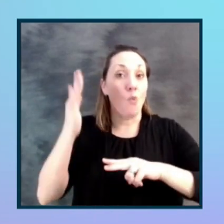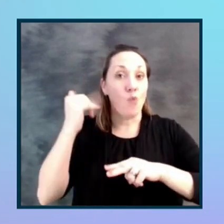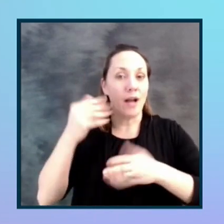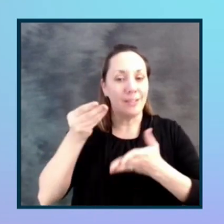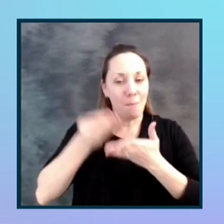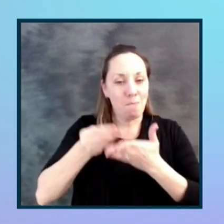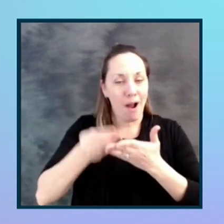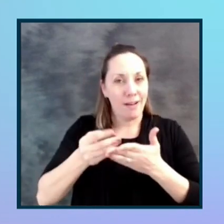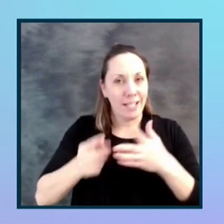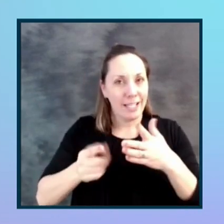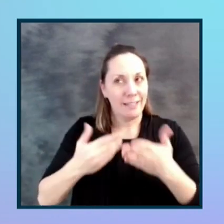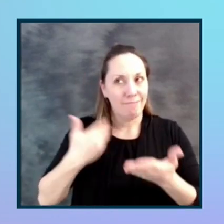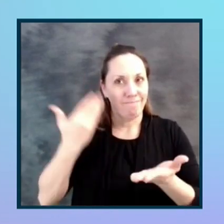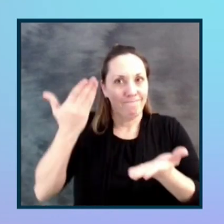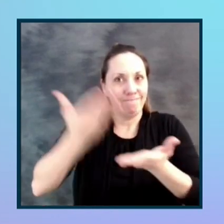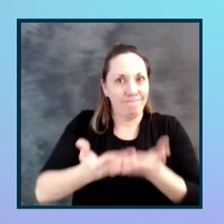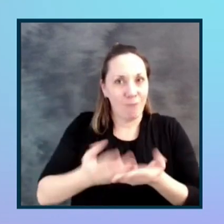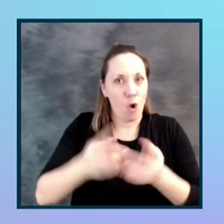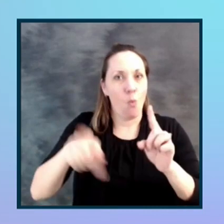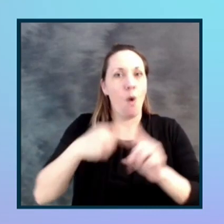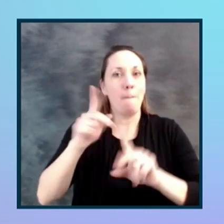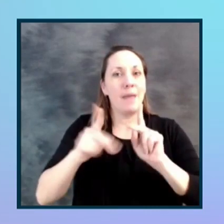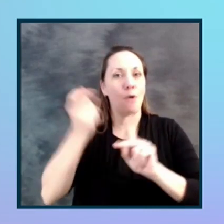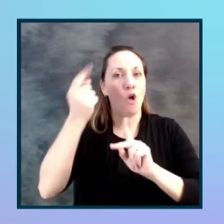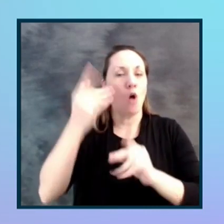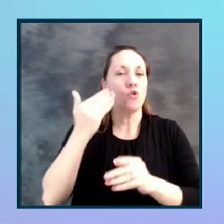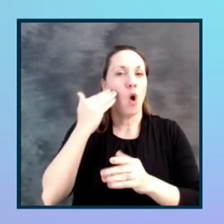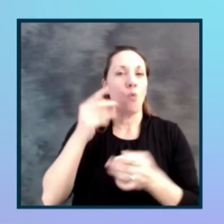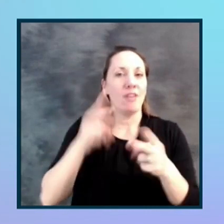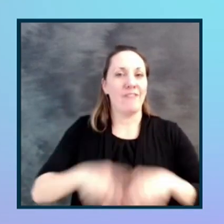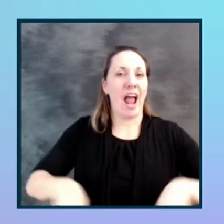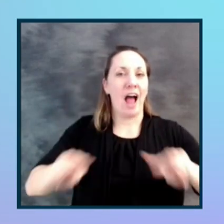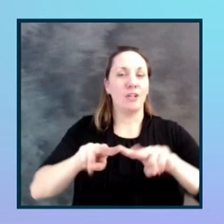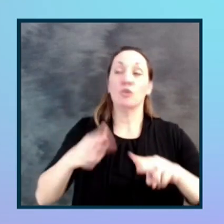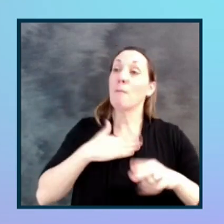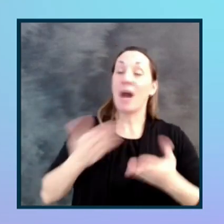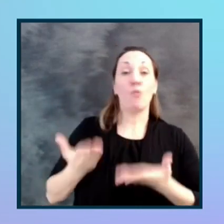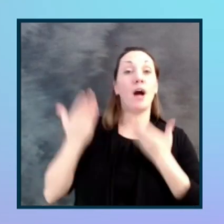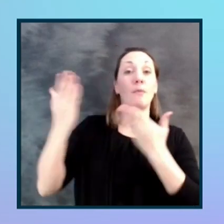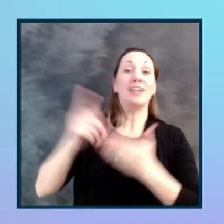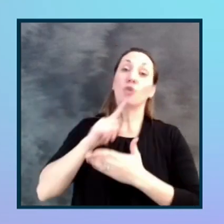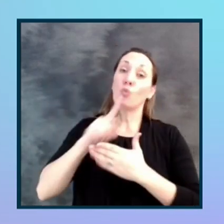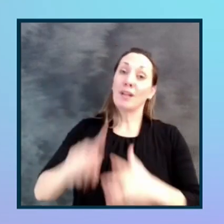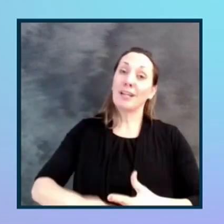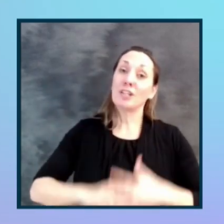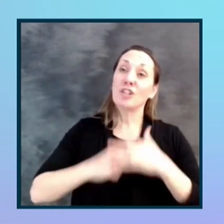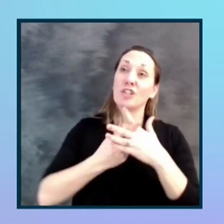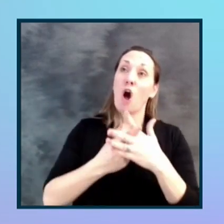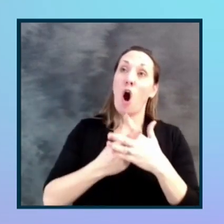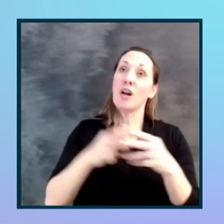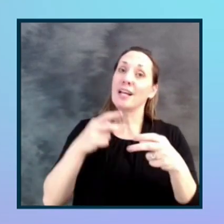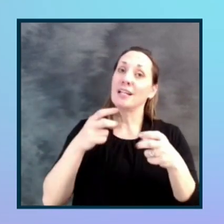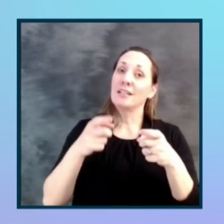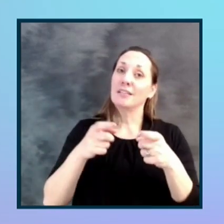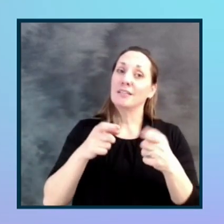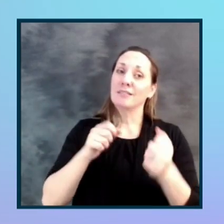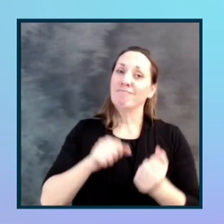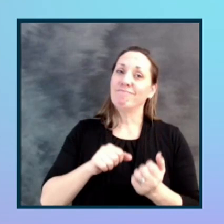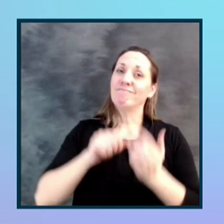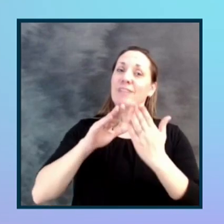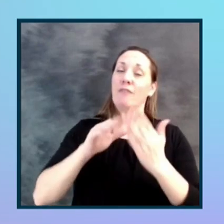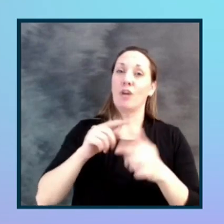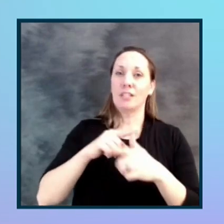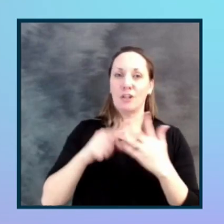in it. So some of the recommendations that I have is to really start tackling those low-hanging fruits.